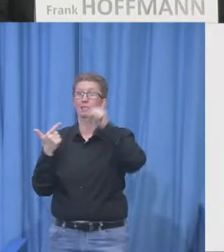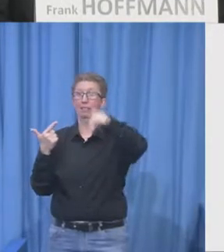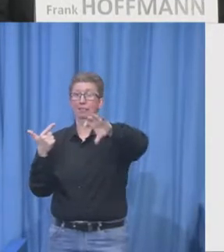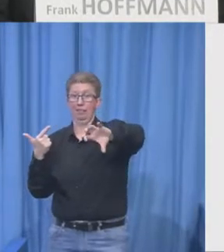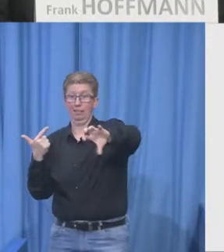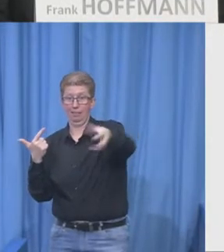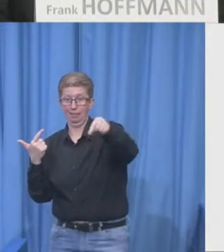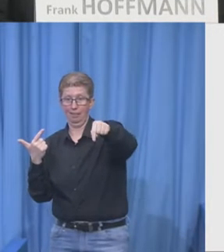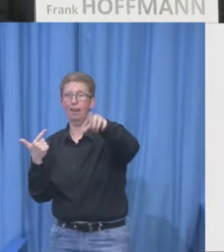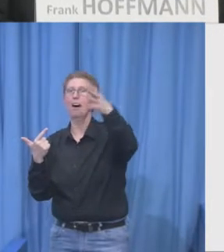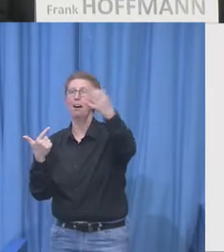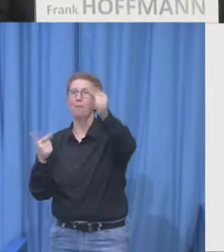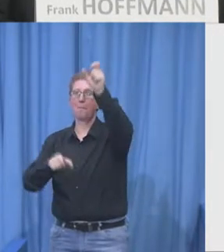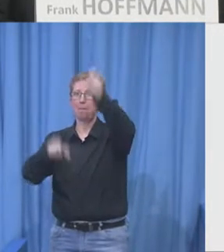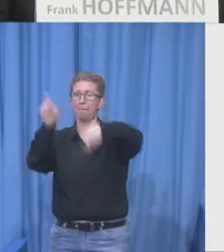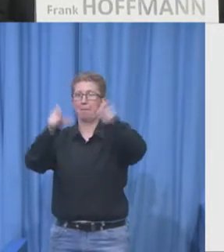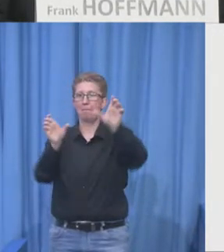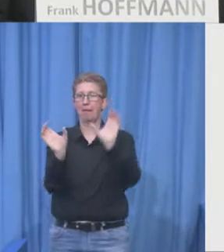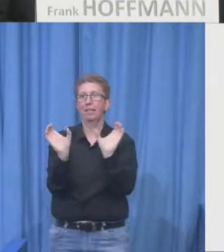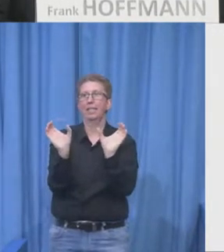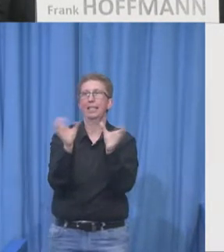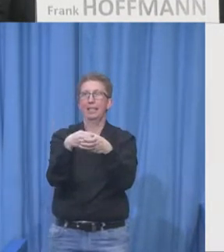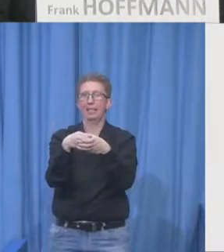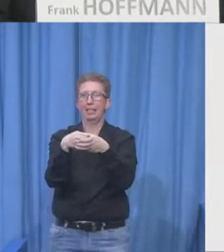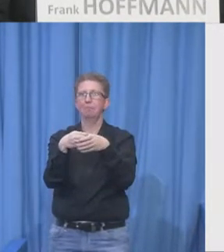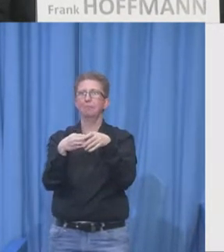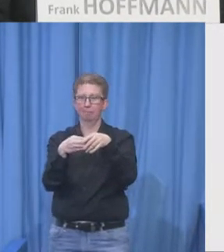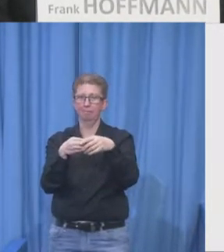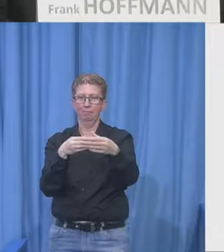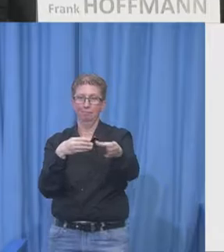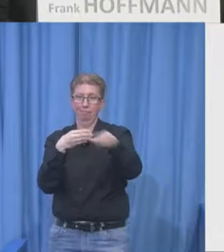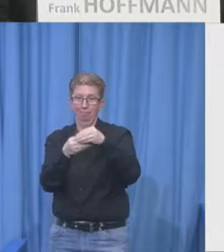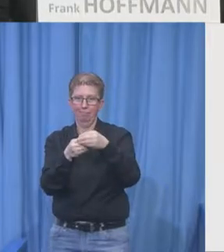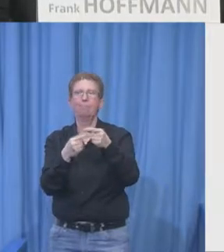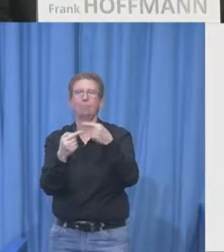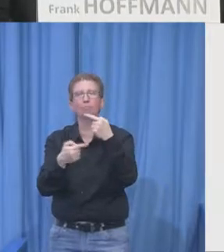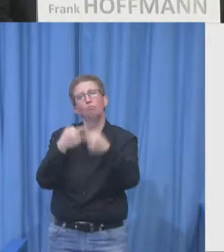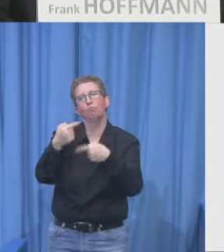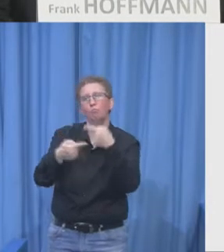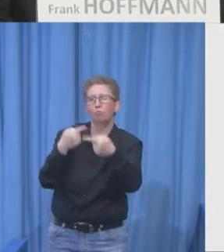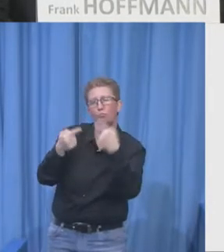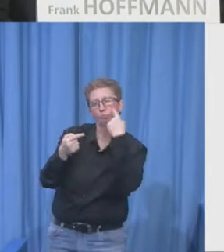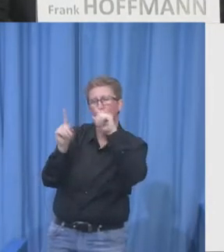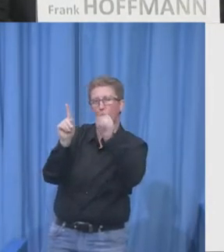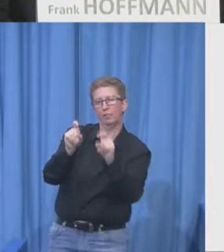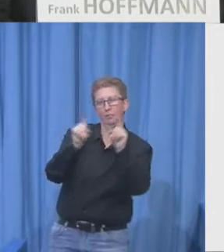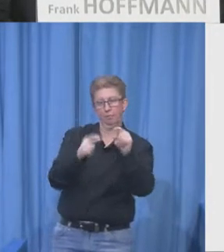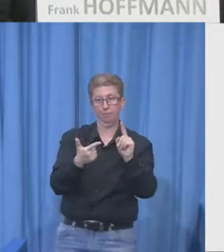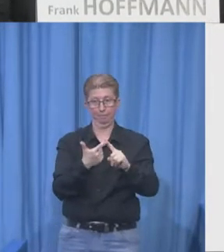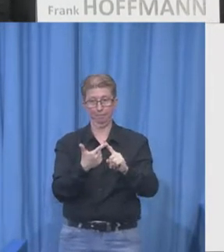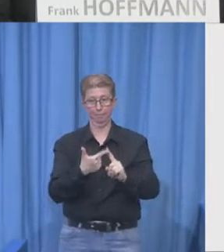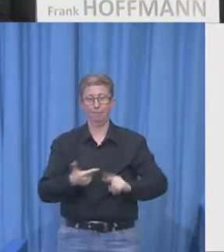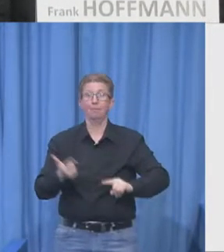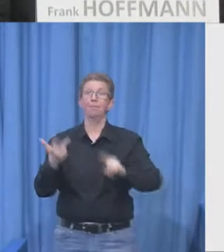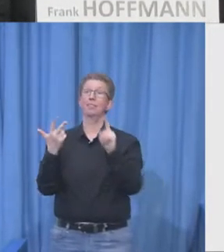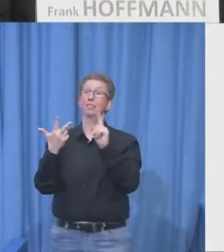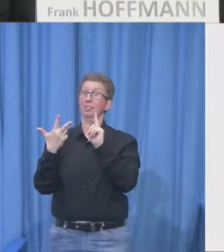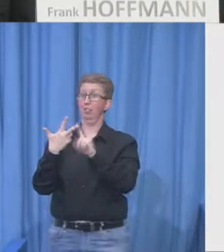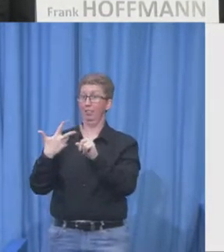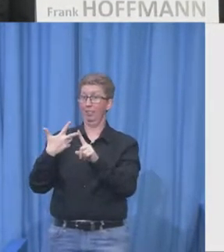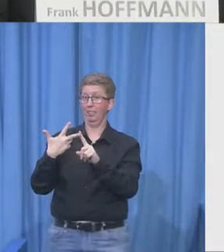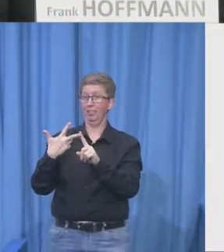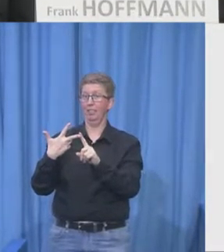This needs about 18 months, and each of these steps has to be set up very professionally and